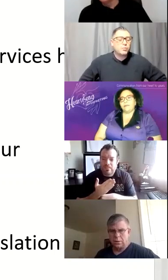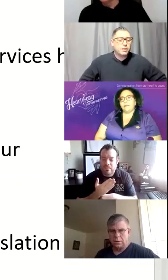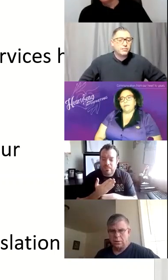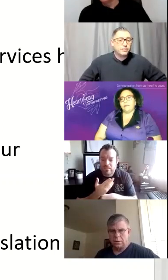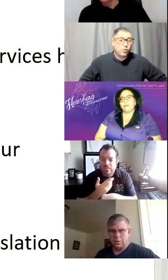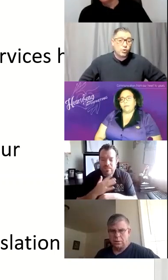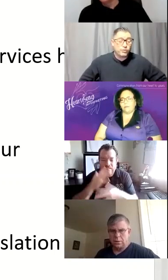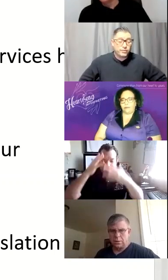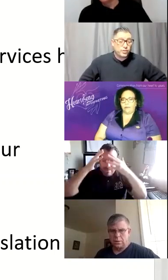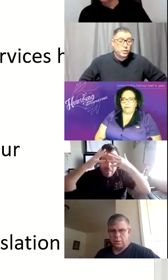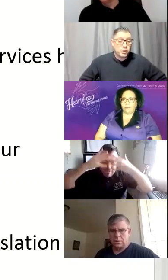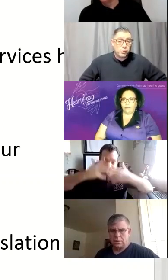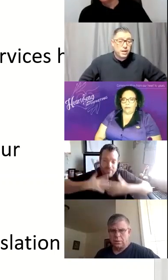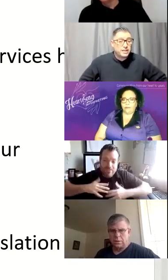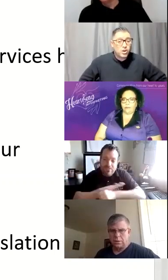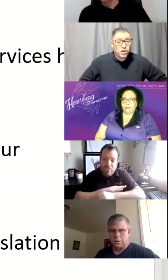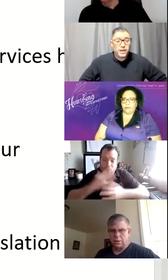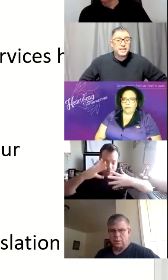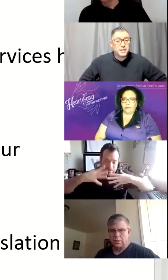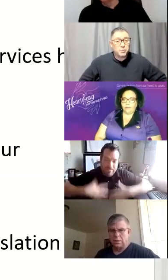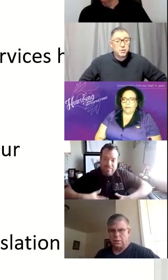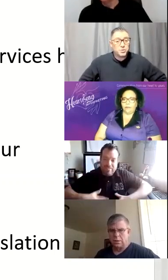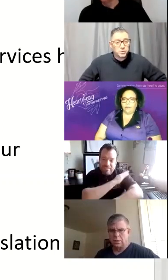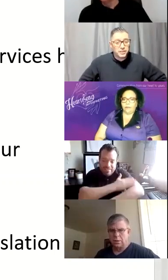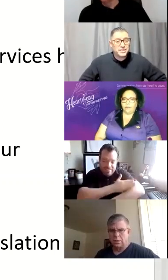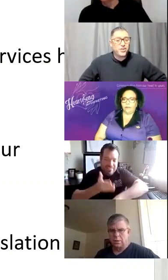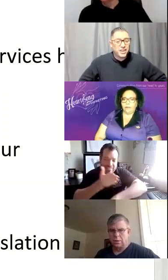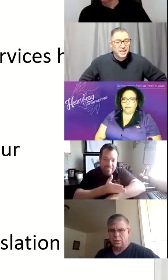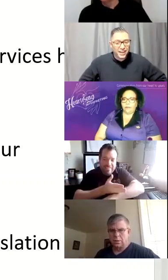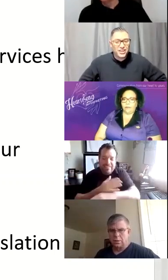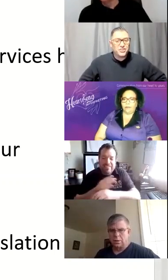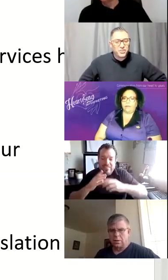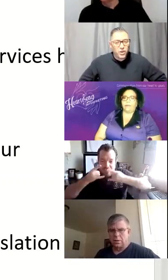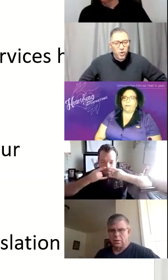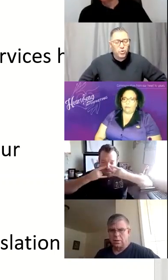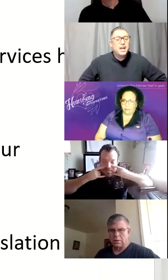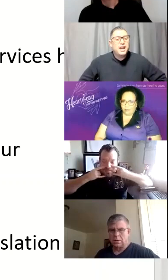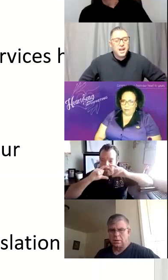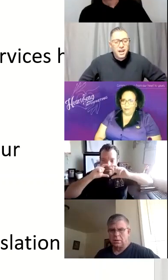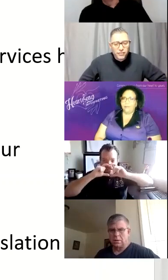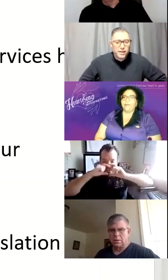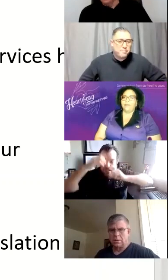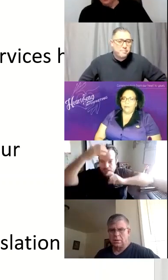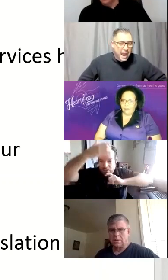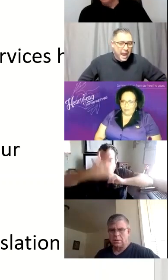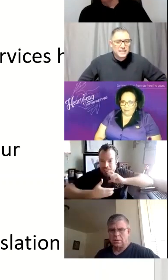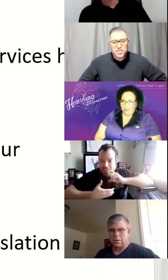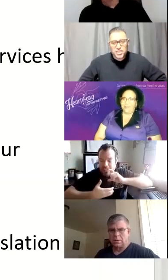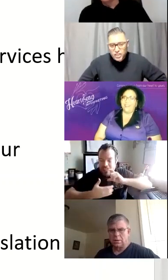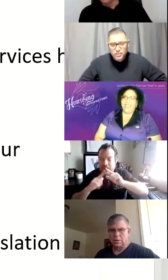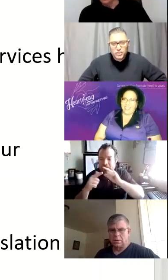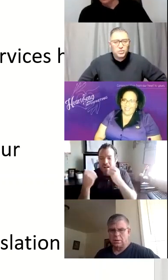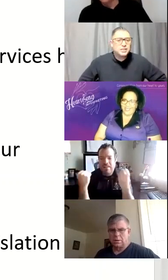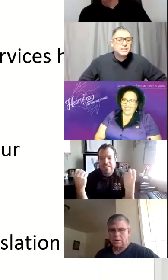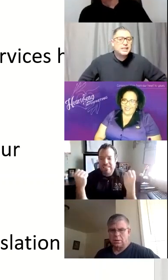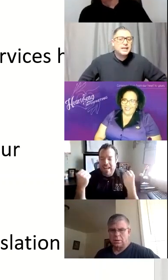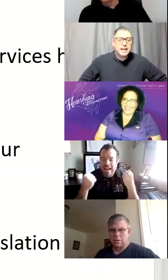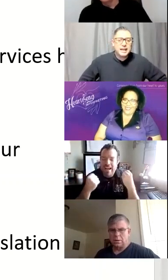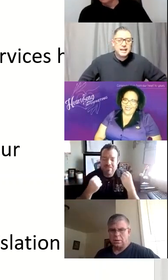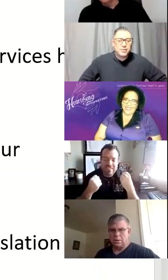look someone, or they're doing the one-on-one. It's hard finding someone who's willing to go in there, you know, do the whole cover up, mask,